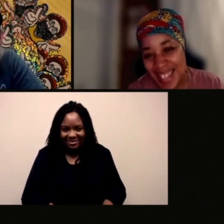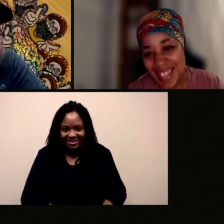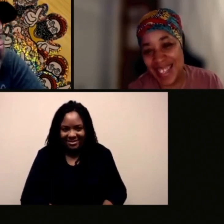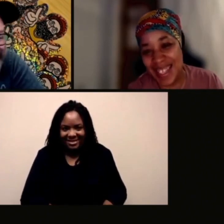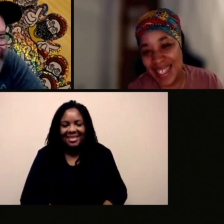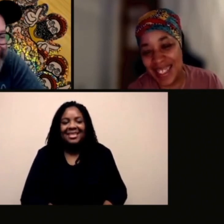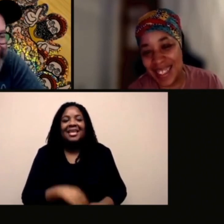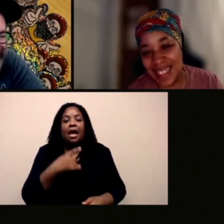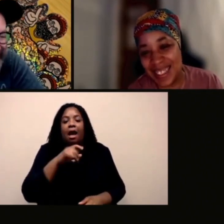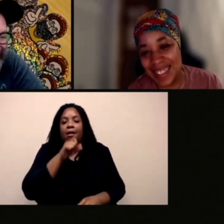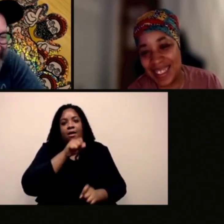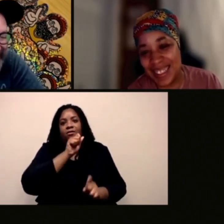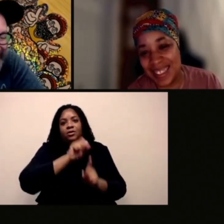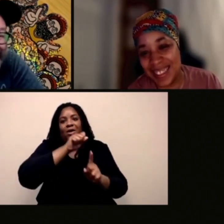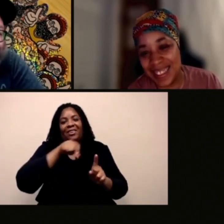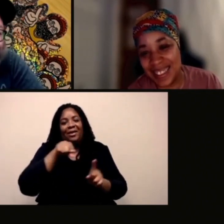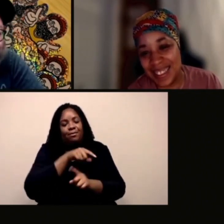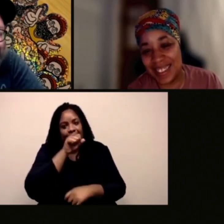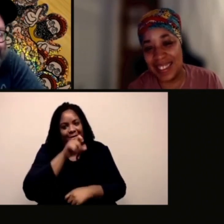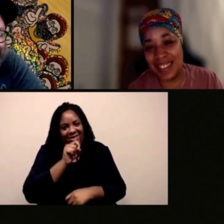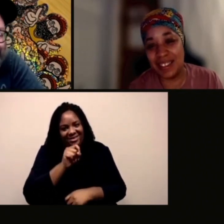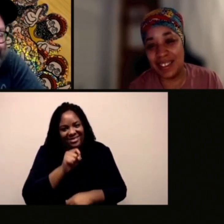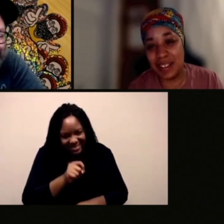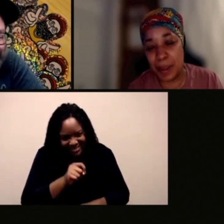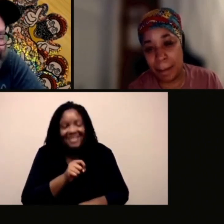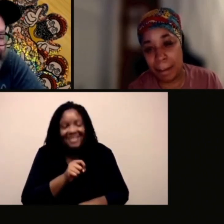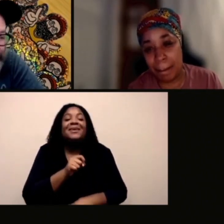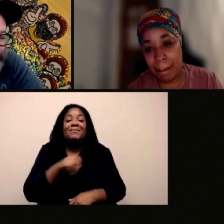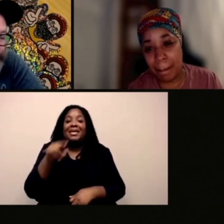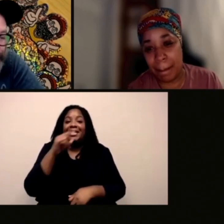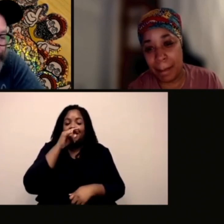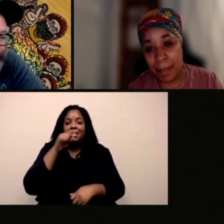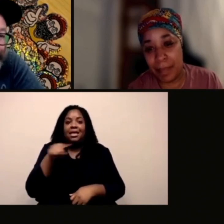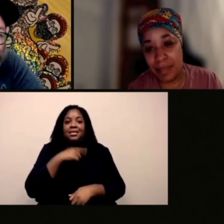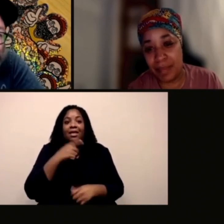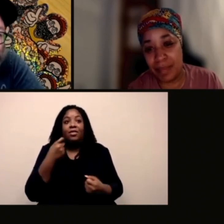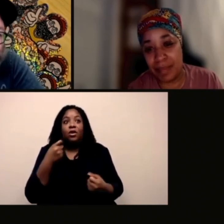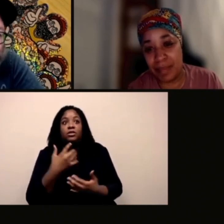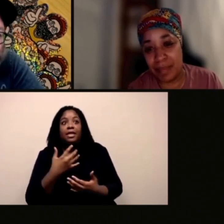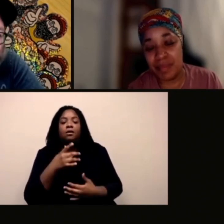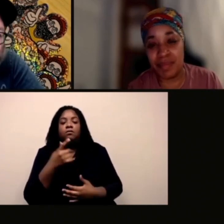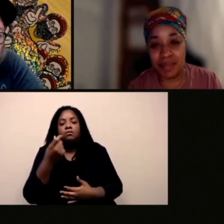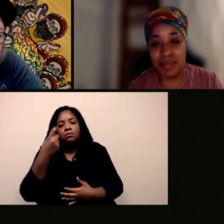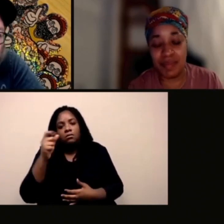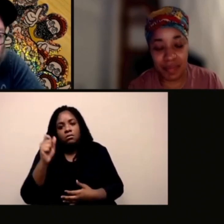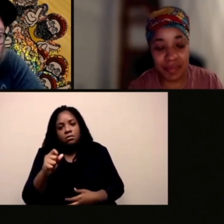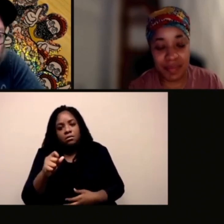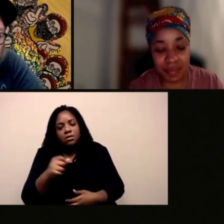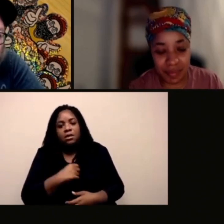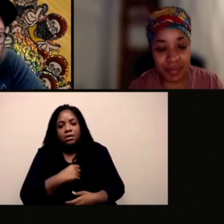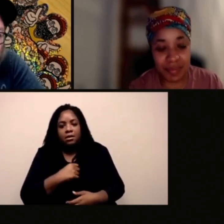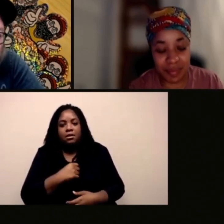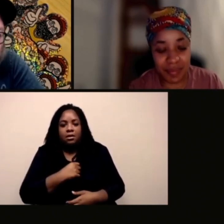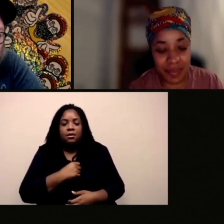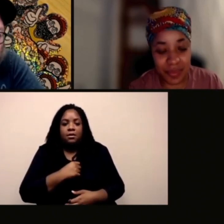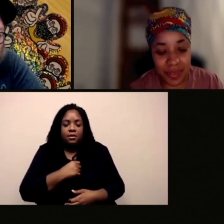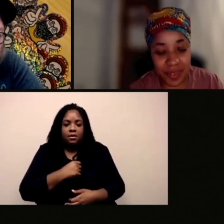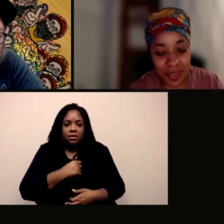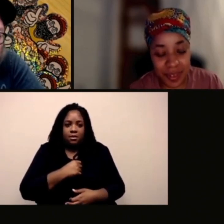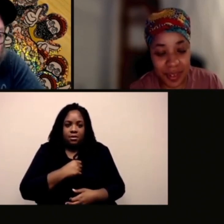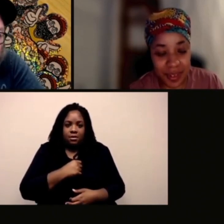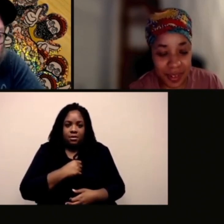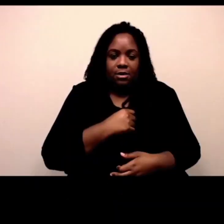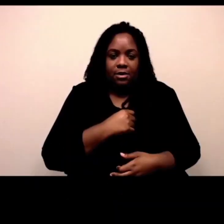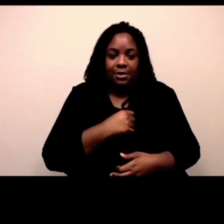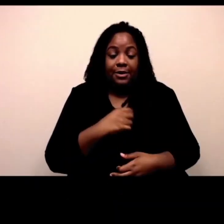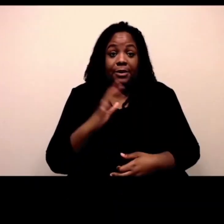kids. I love doing that because the minute they are scared, don't get me wrong, because, you know, before I was